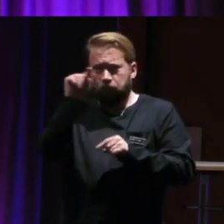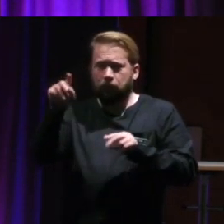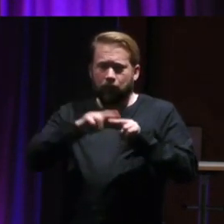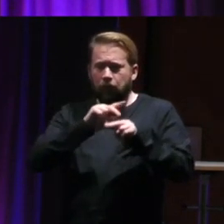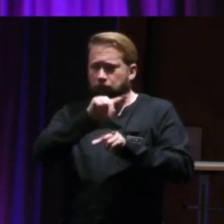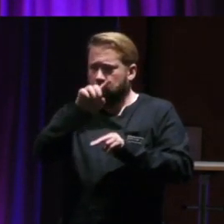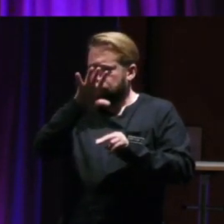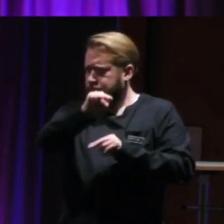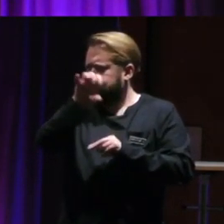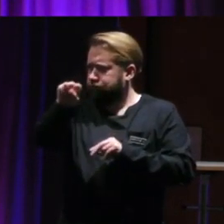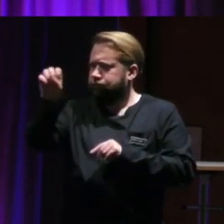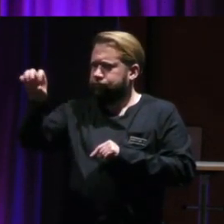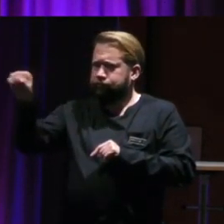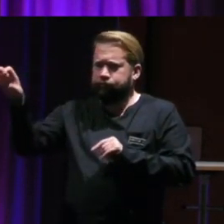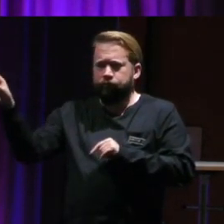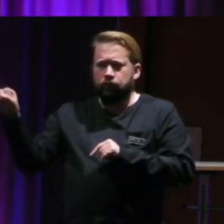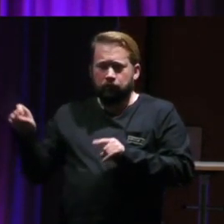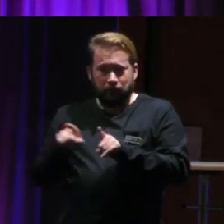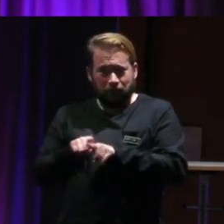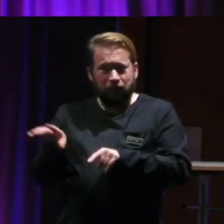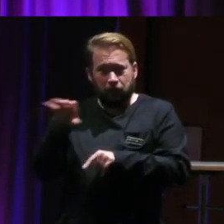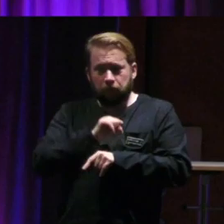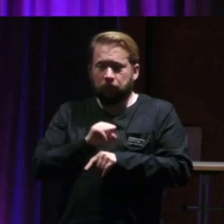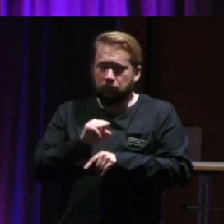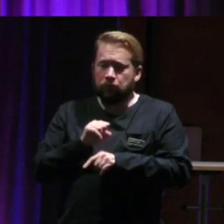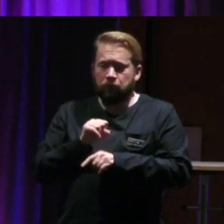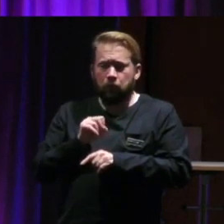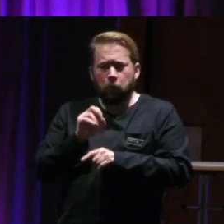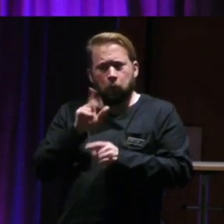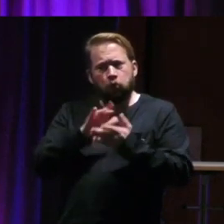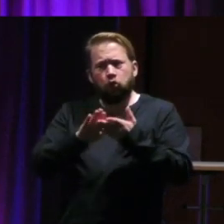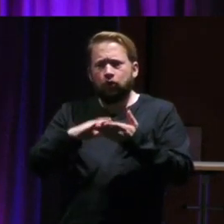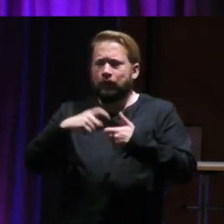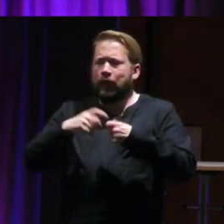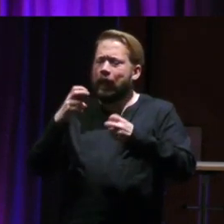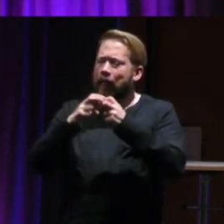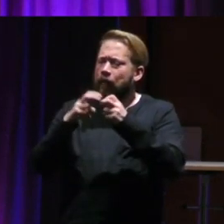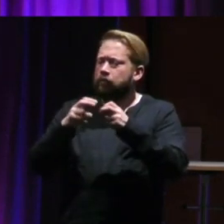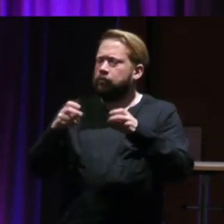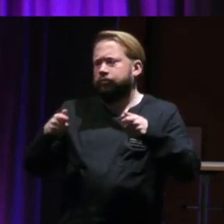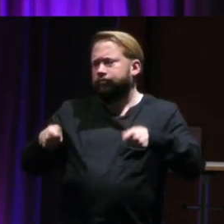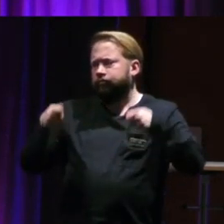Russia. Almost all of them were tortured by electroshockers.